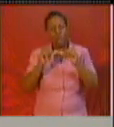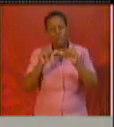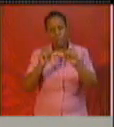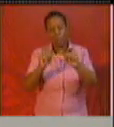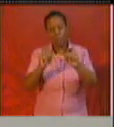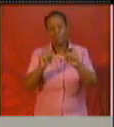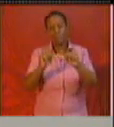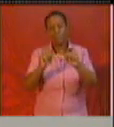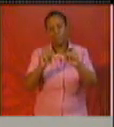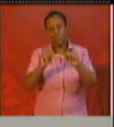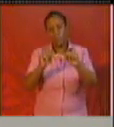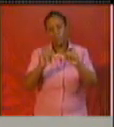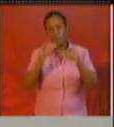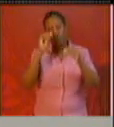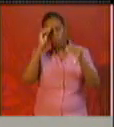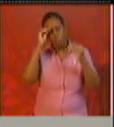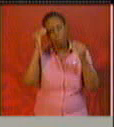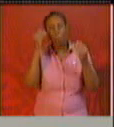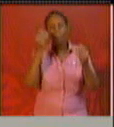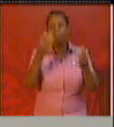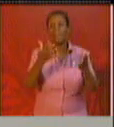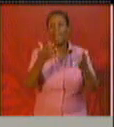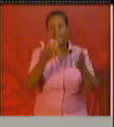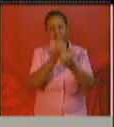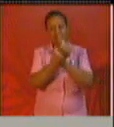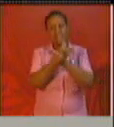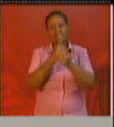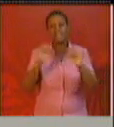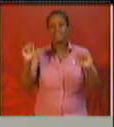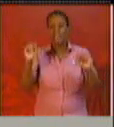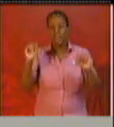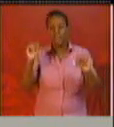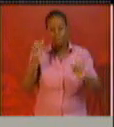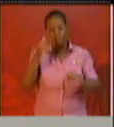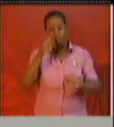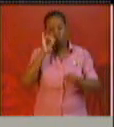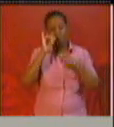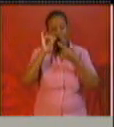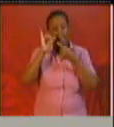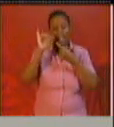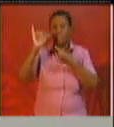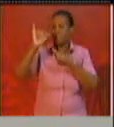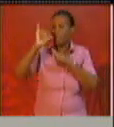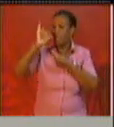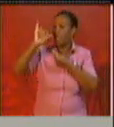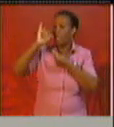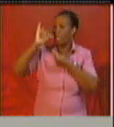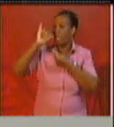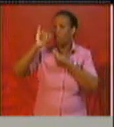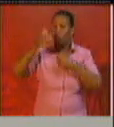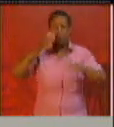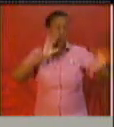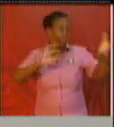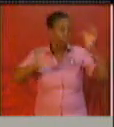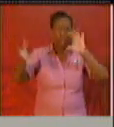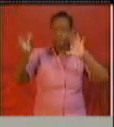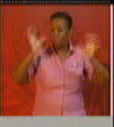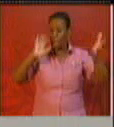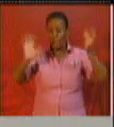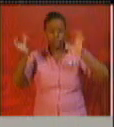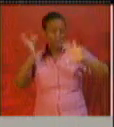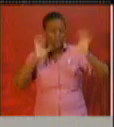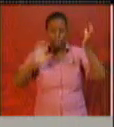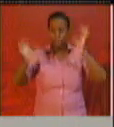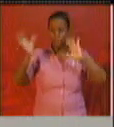observe safe drinking practices, that you don't engage in binge drinking. If you're an adult in